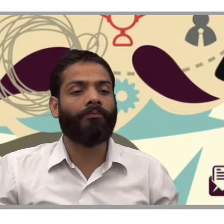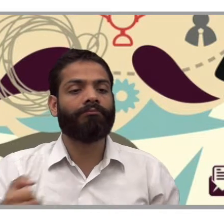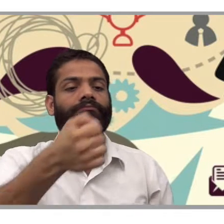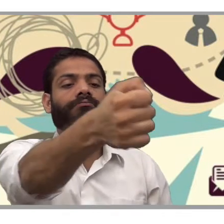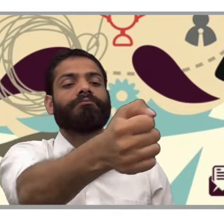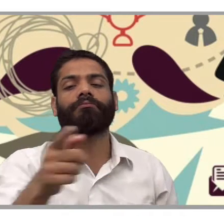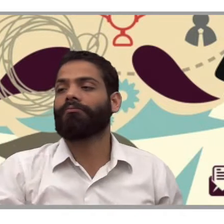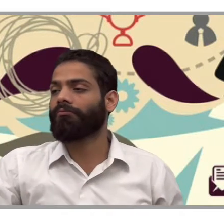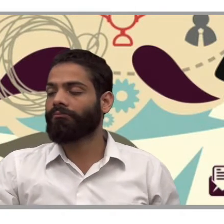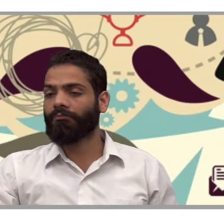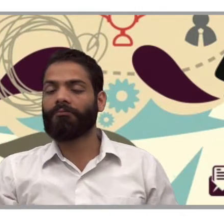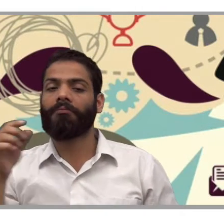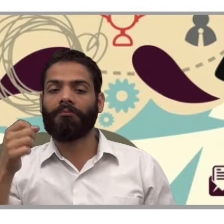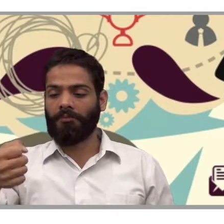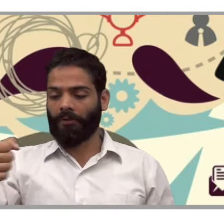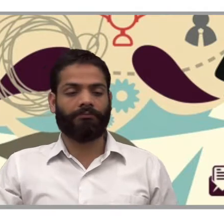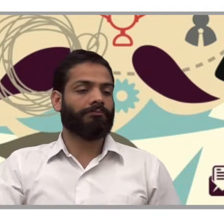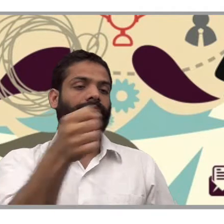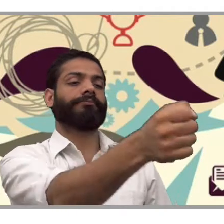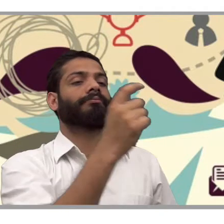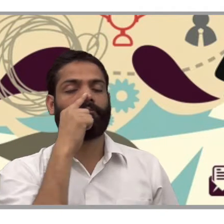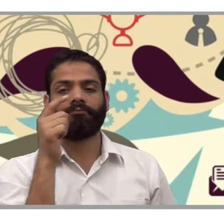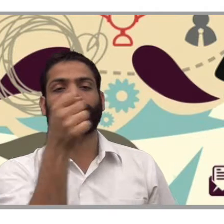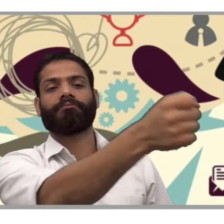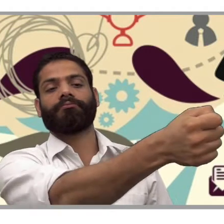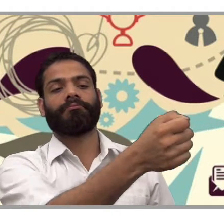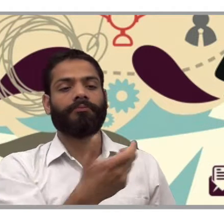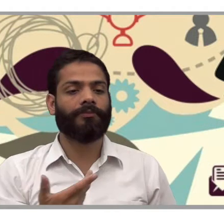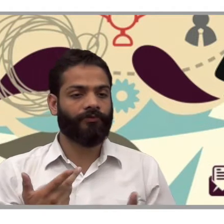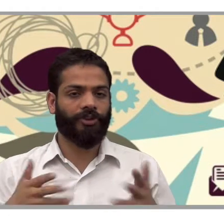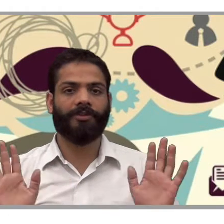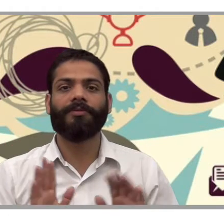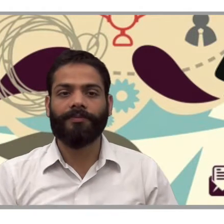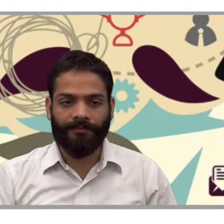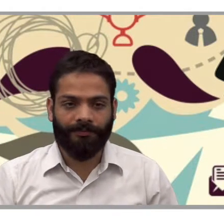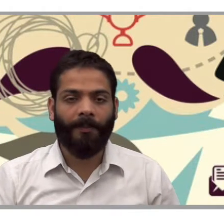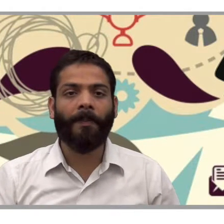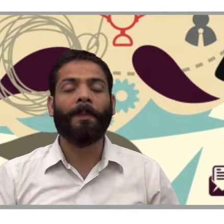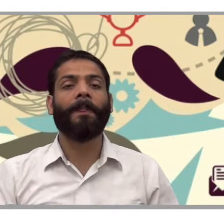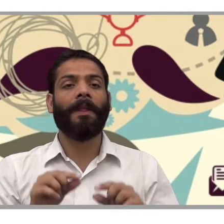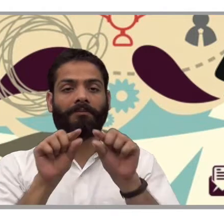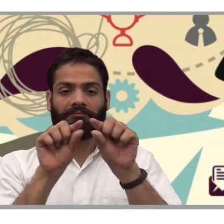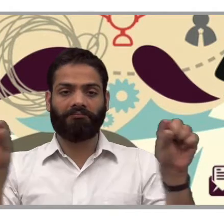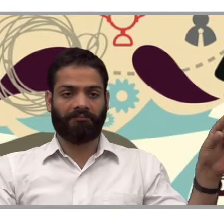to construct a sentence representing the verb of motion and location with a